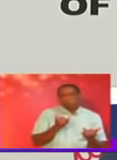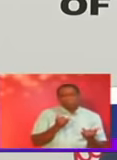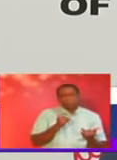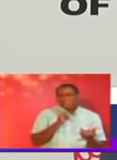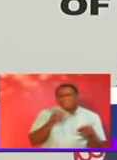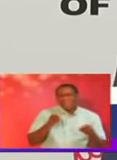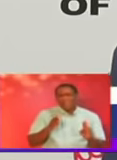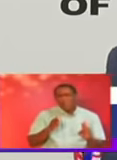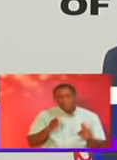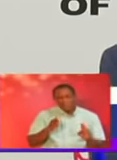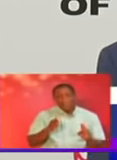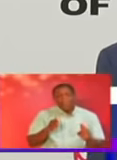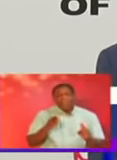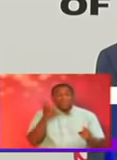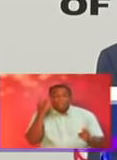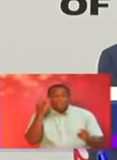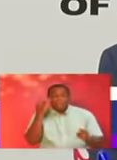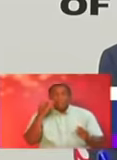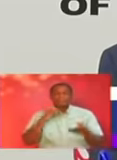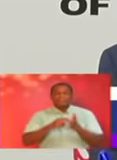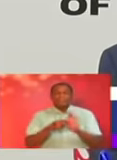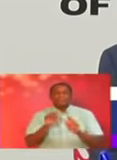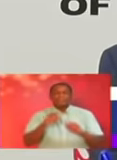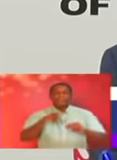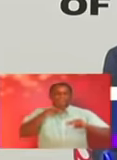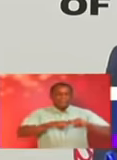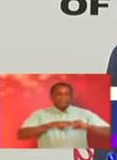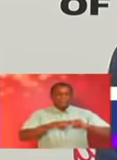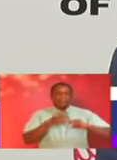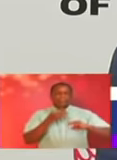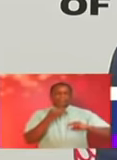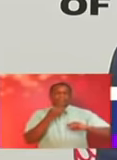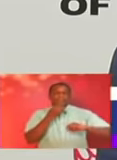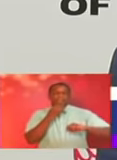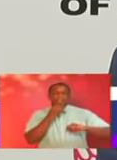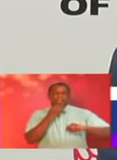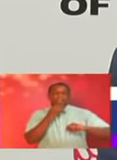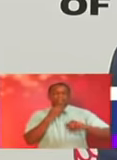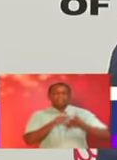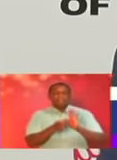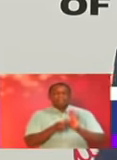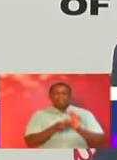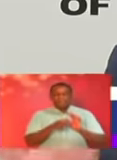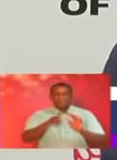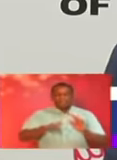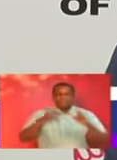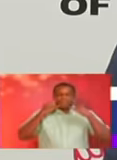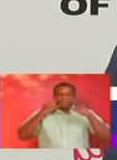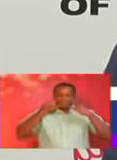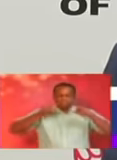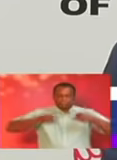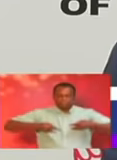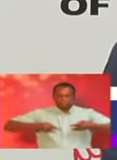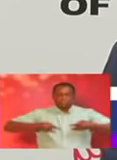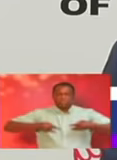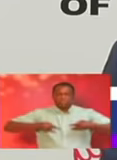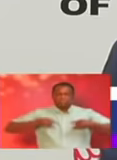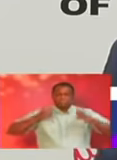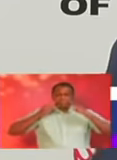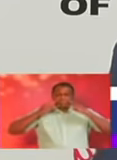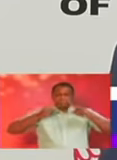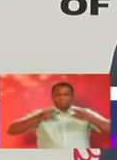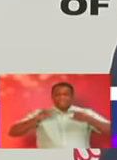for retail, that at the upper levels people are vaccinated, the same thing applies to all businesses. So